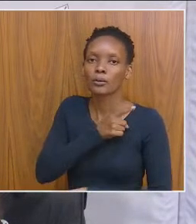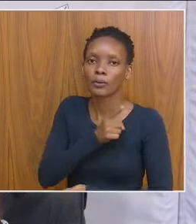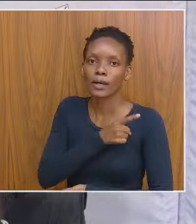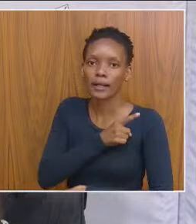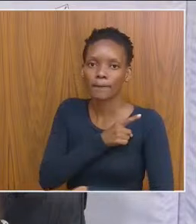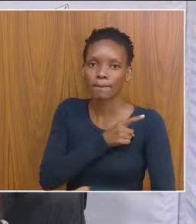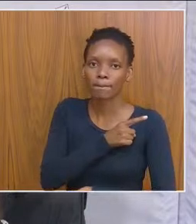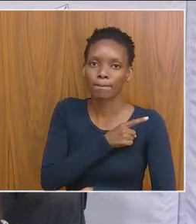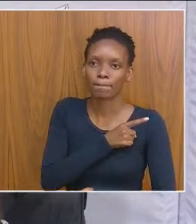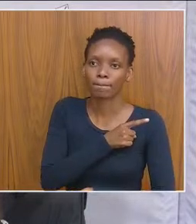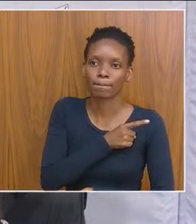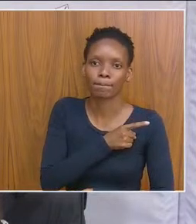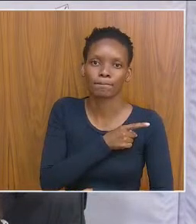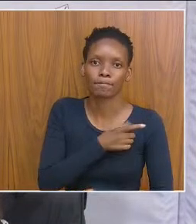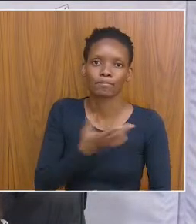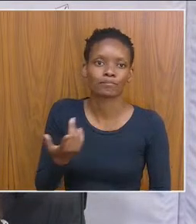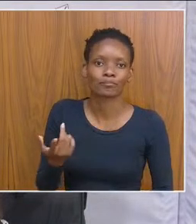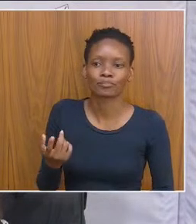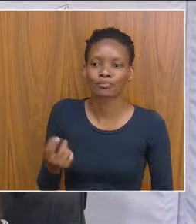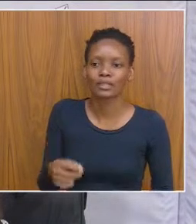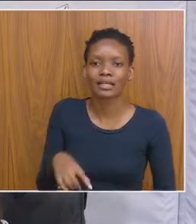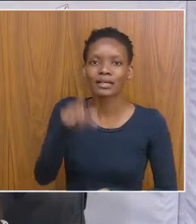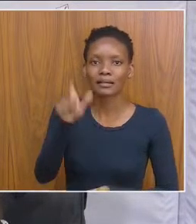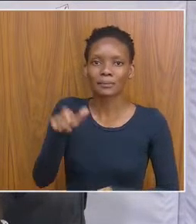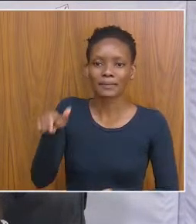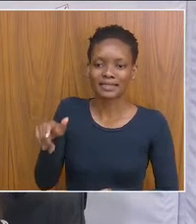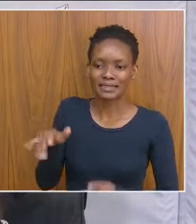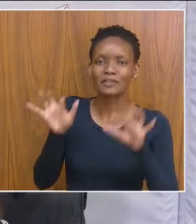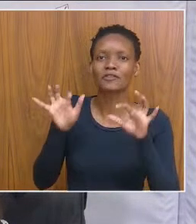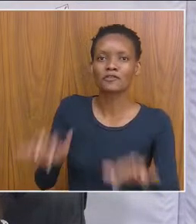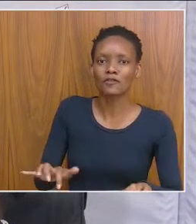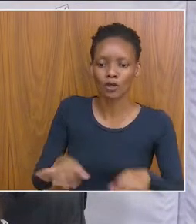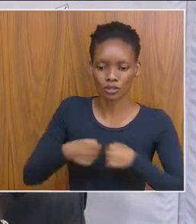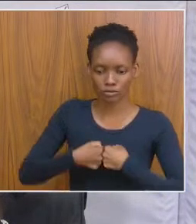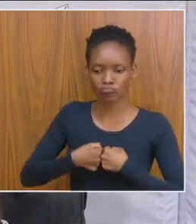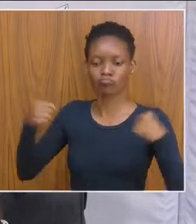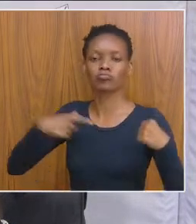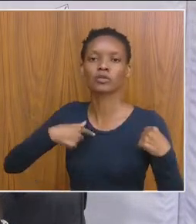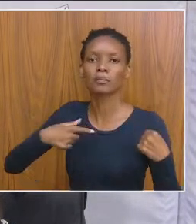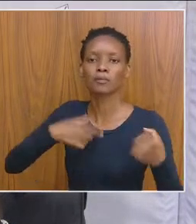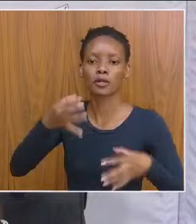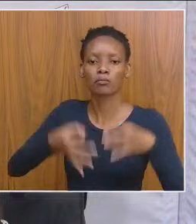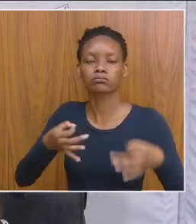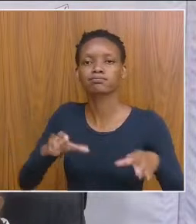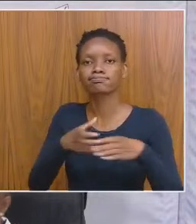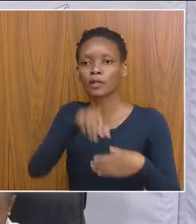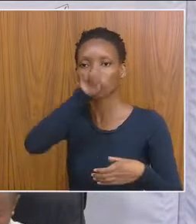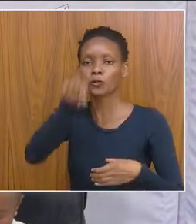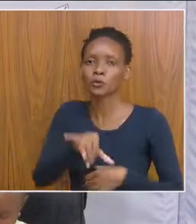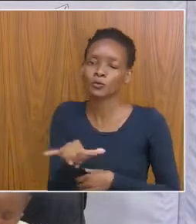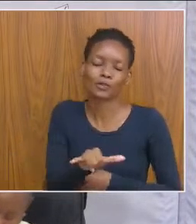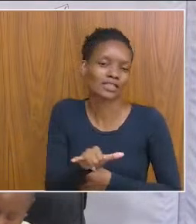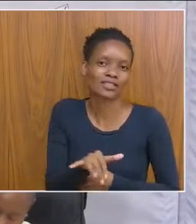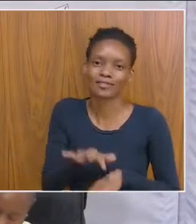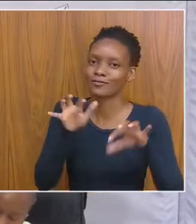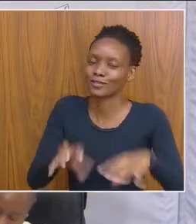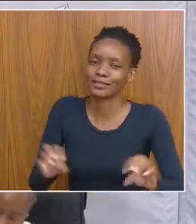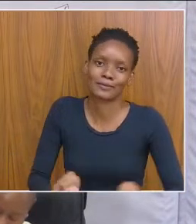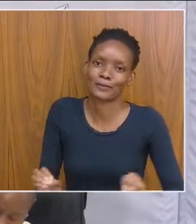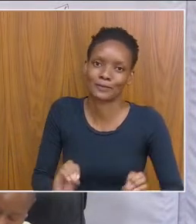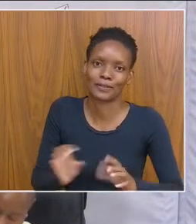because no one has to disclose their party affiliation. In terms of the Electoral Commission